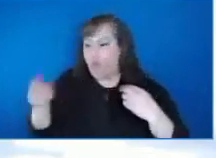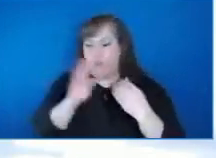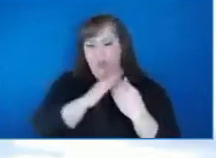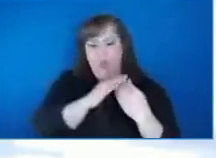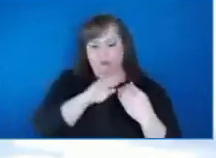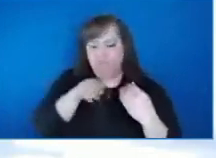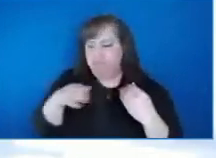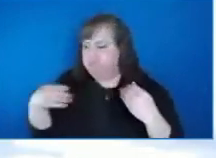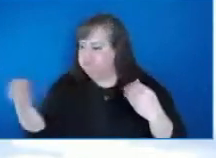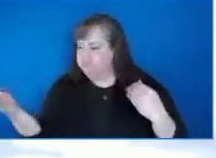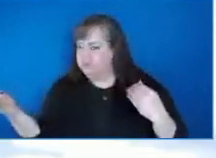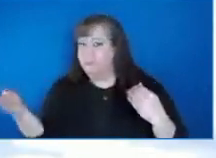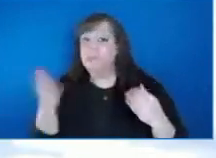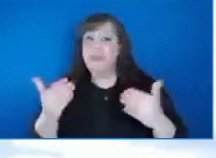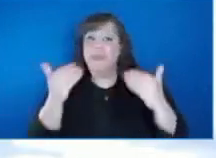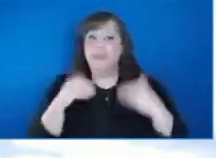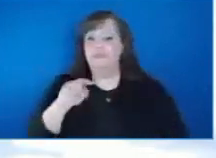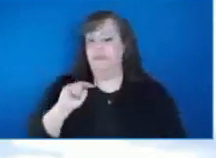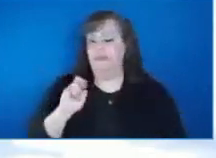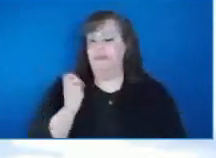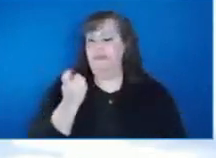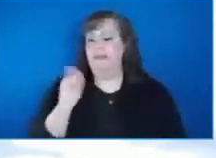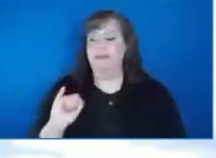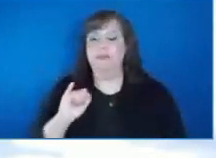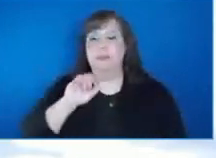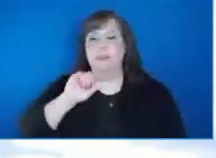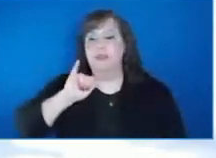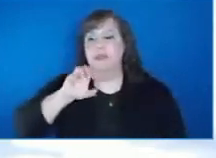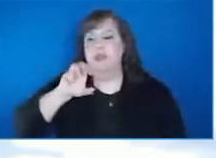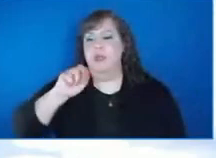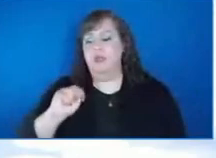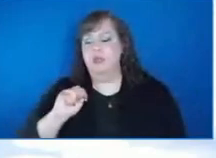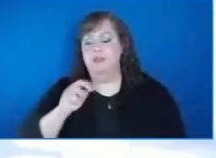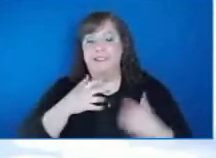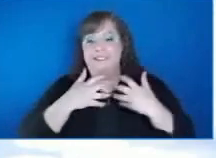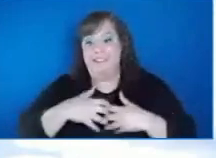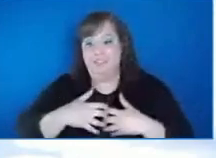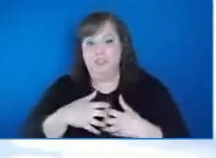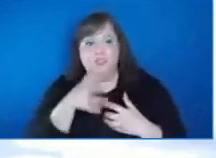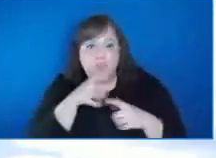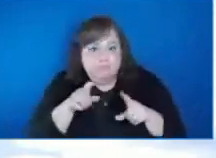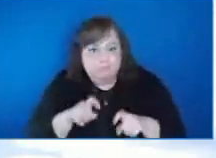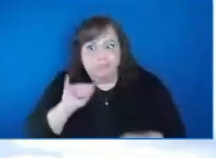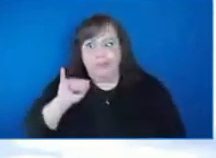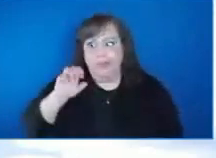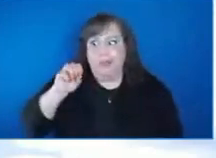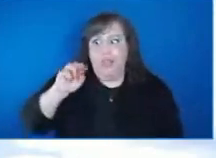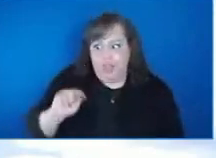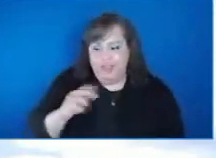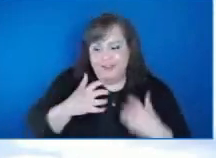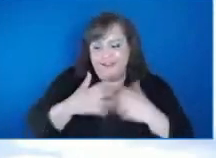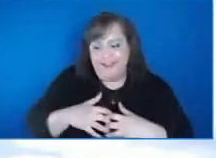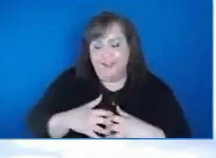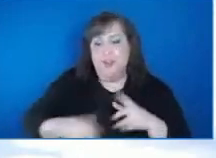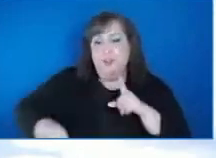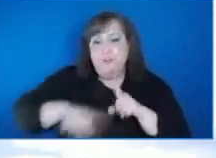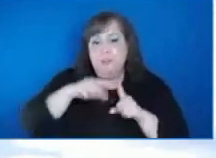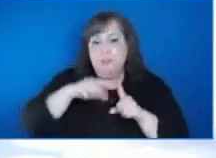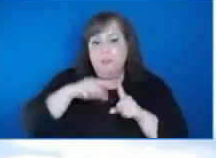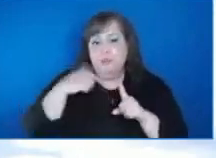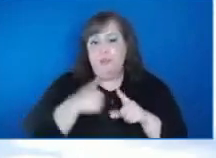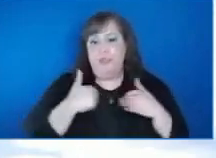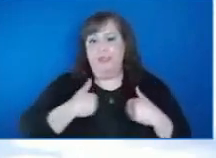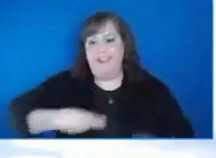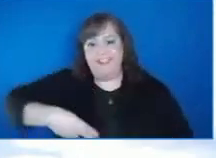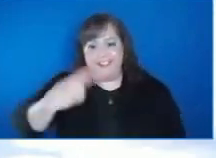ion engine, and that's going to test out the ion engine. We also have our high-gain antenna that uses a radial